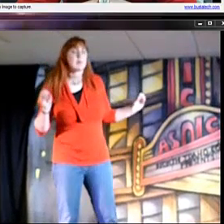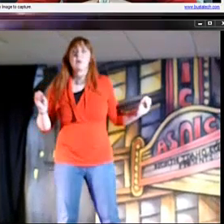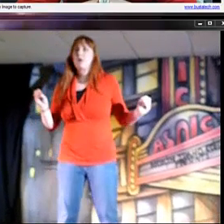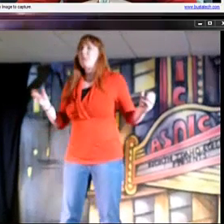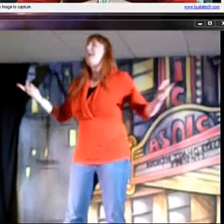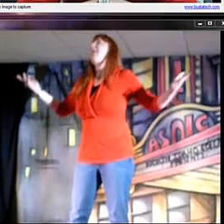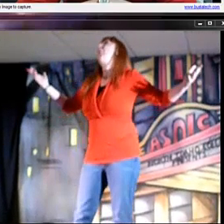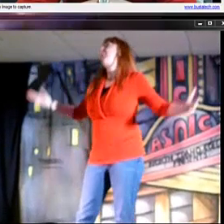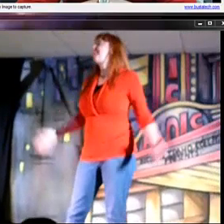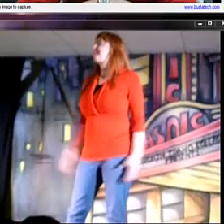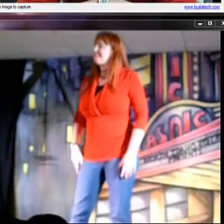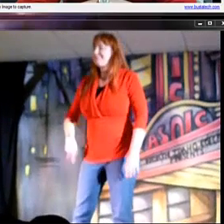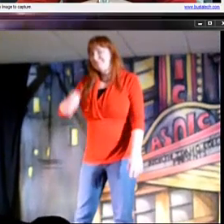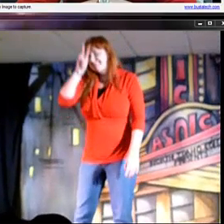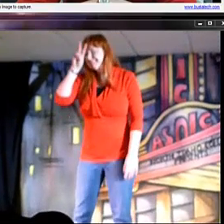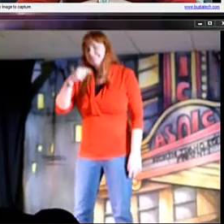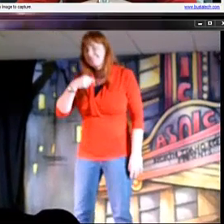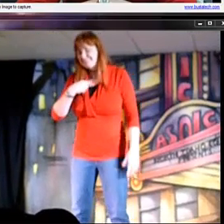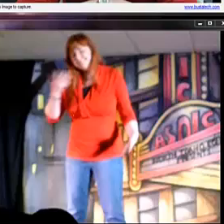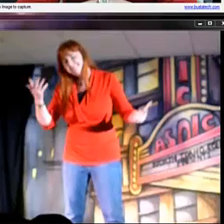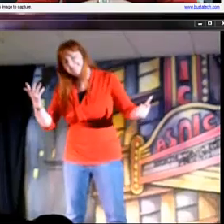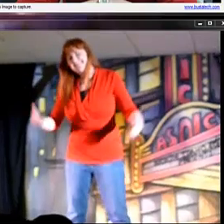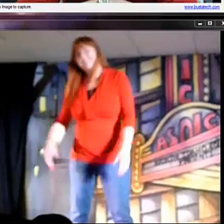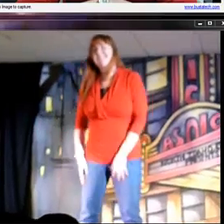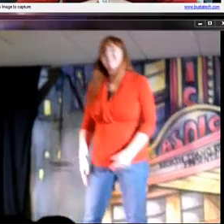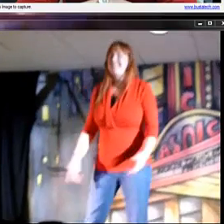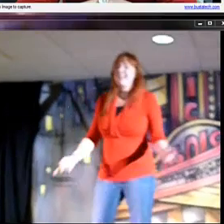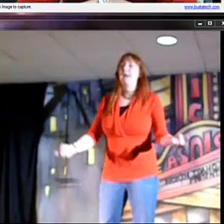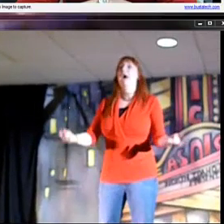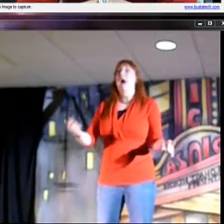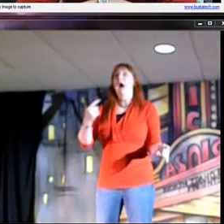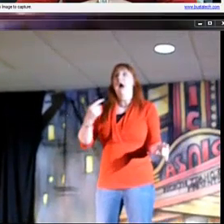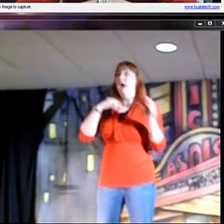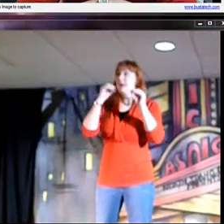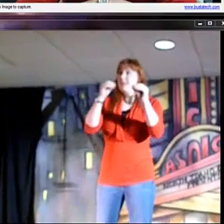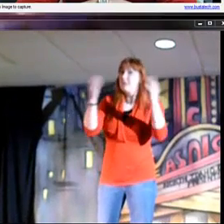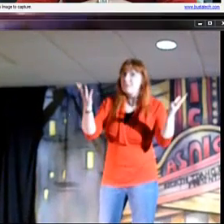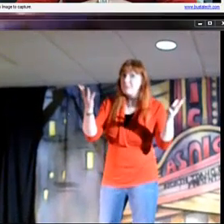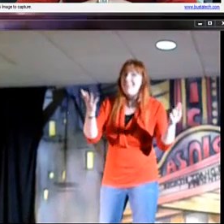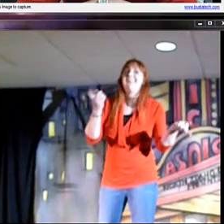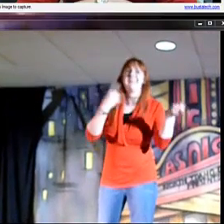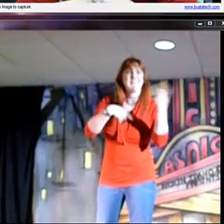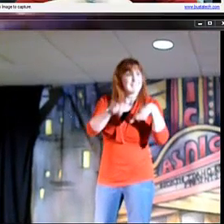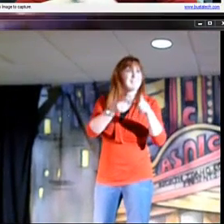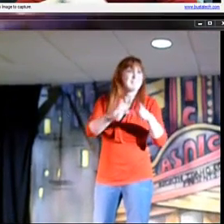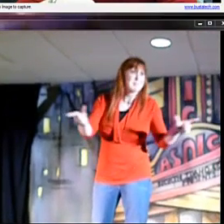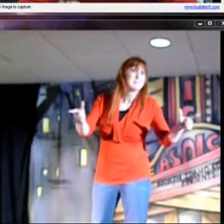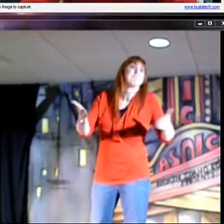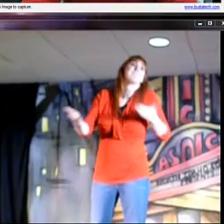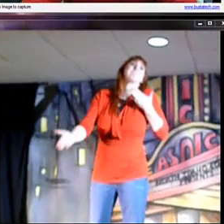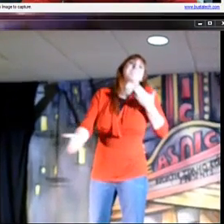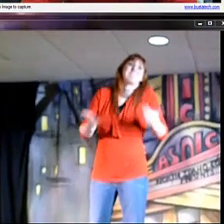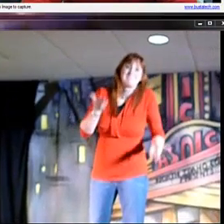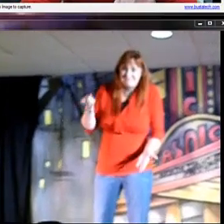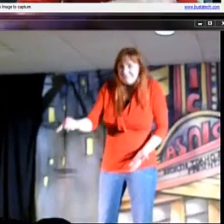Okay, my role shifting seems to be clear. My word order seems to be clear. I would hope